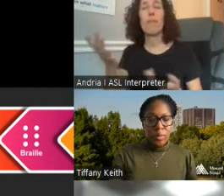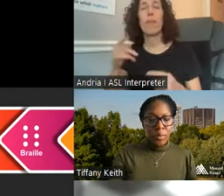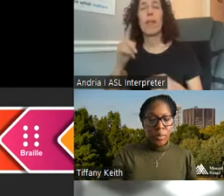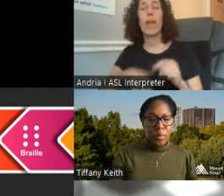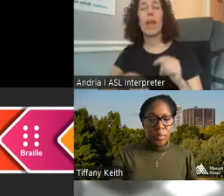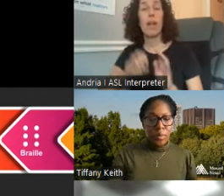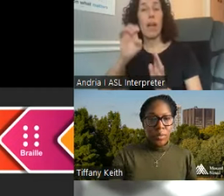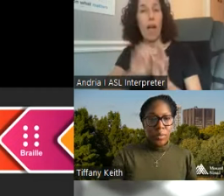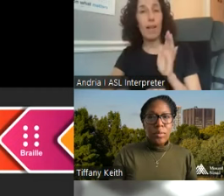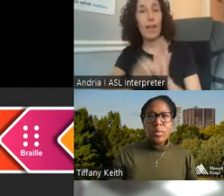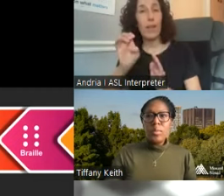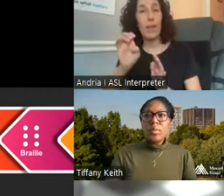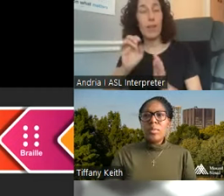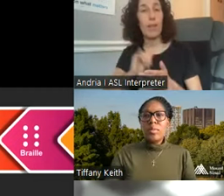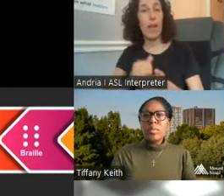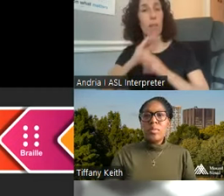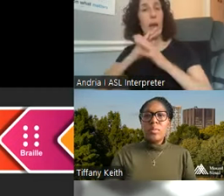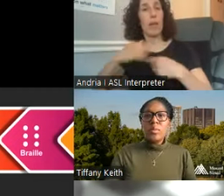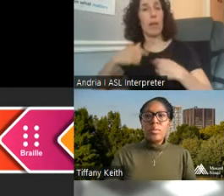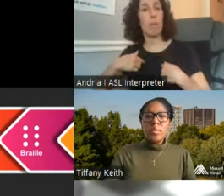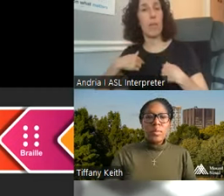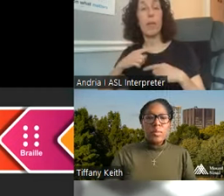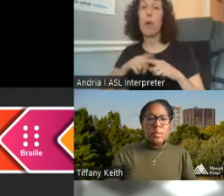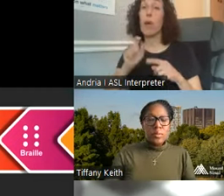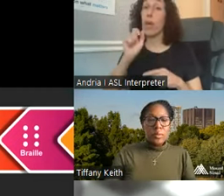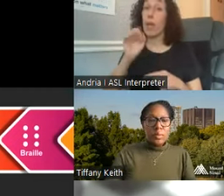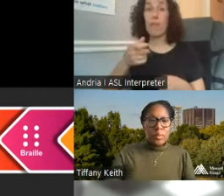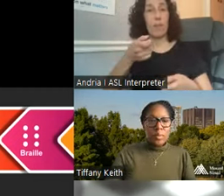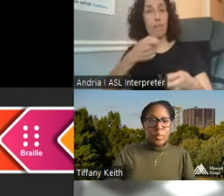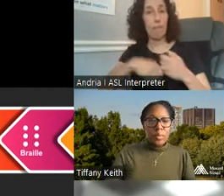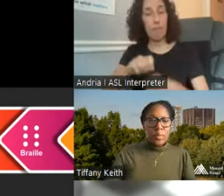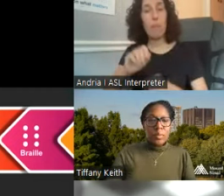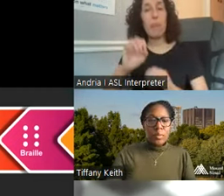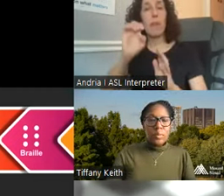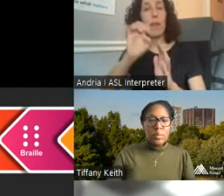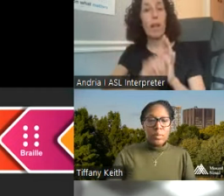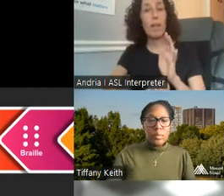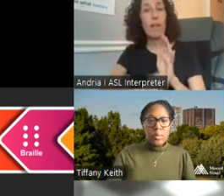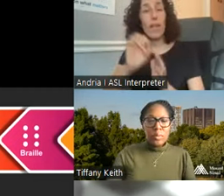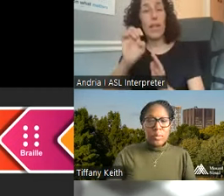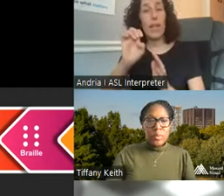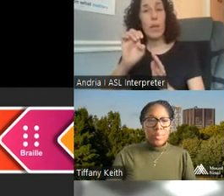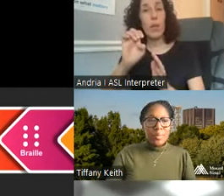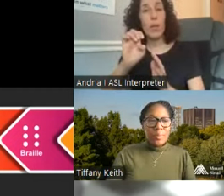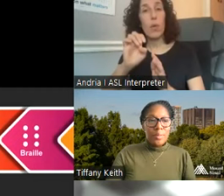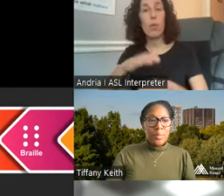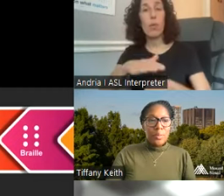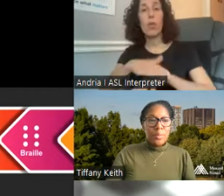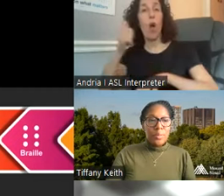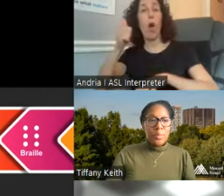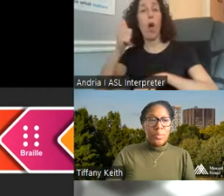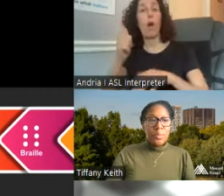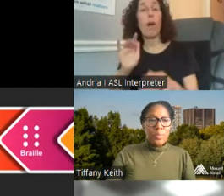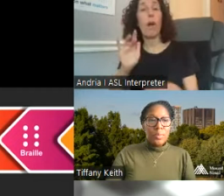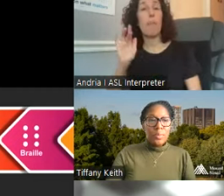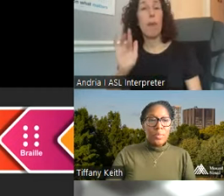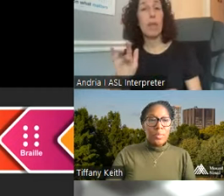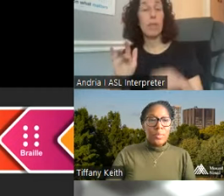interview. But if it did have, you know, either a regular elevator button or some other way